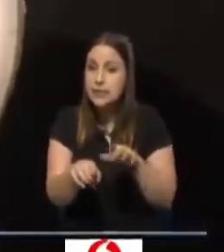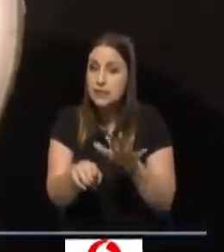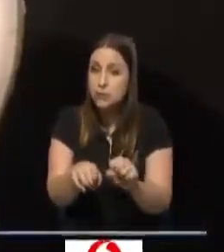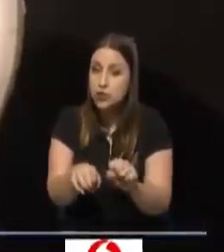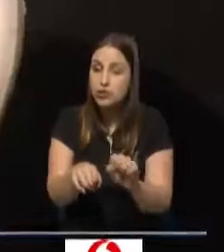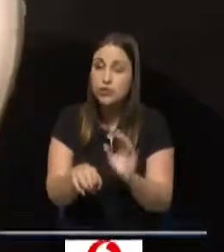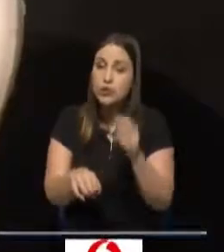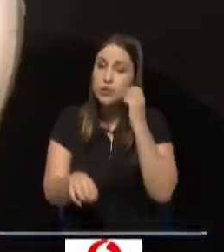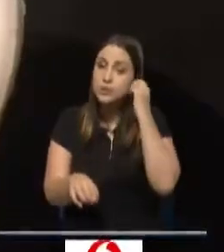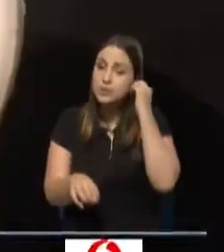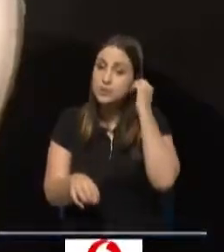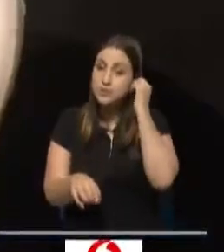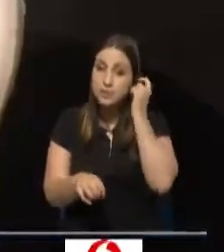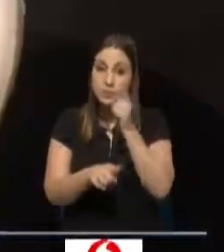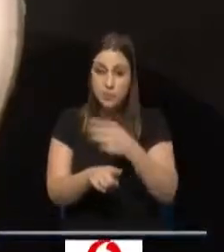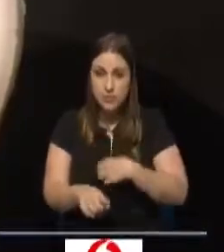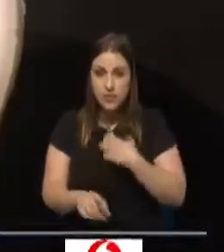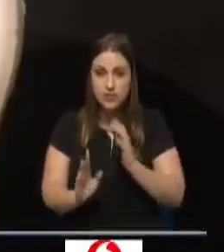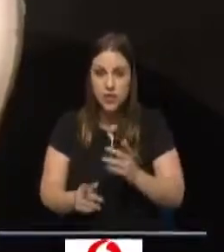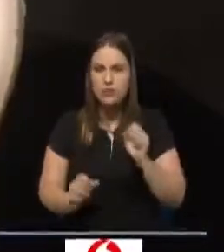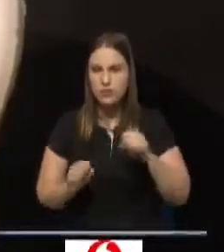make it in the end.